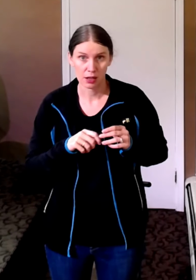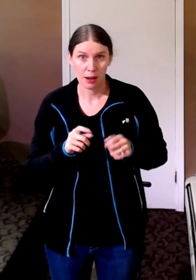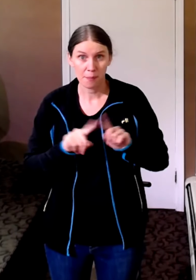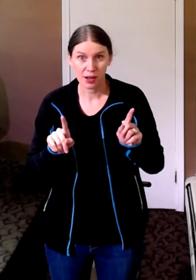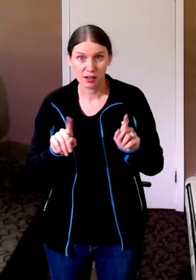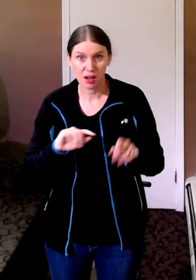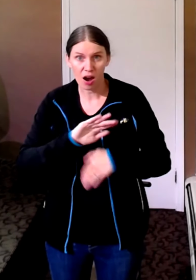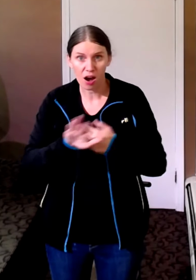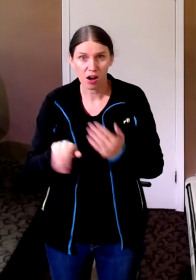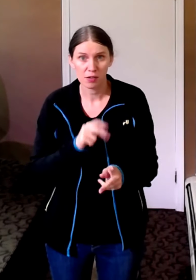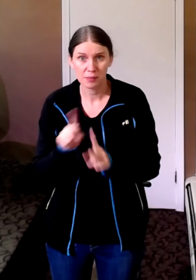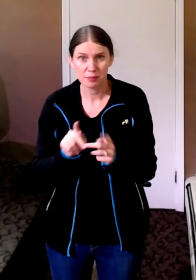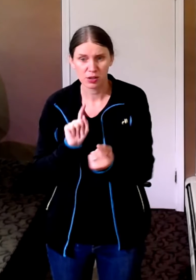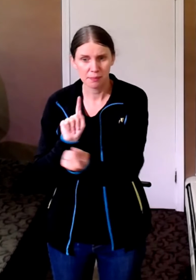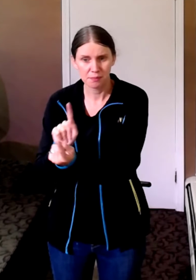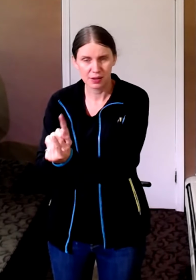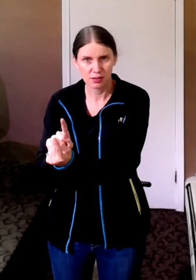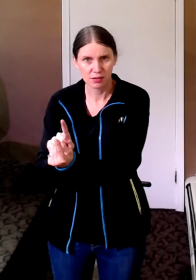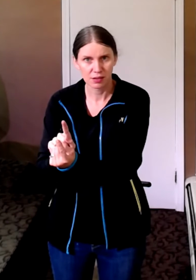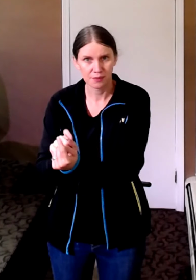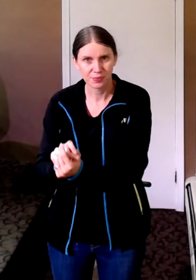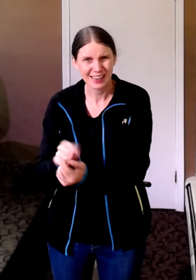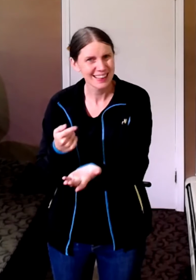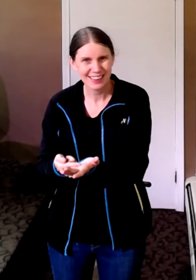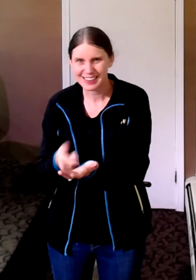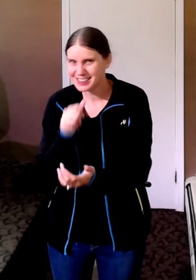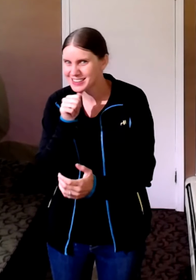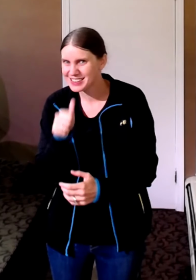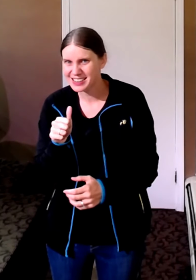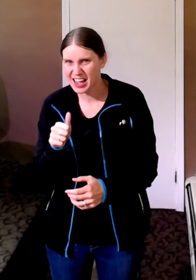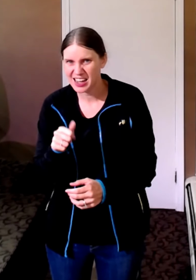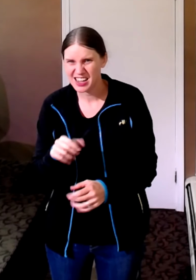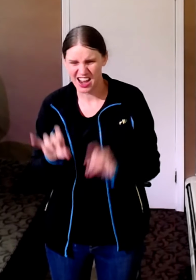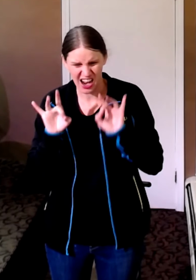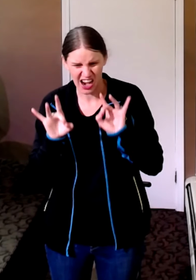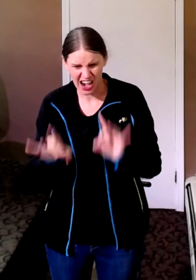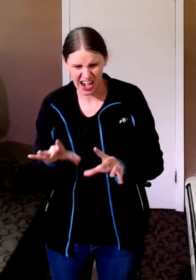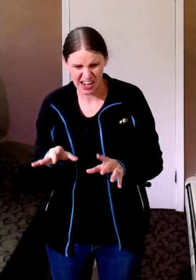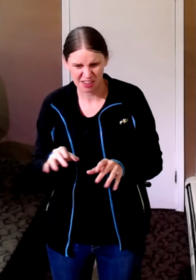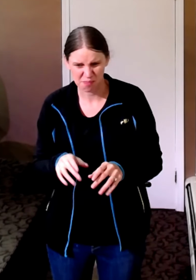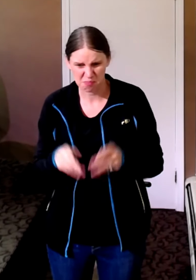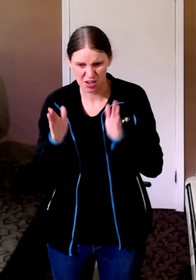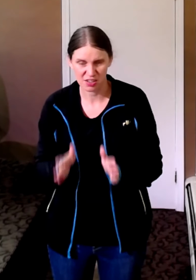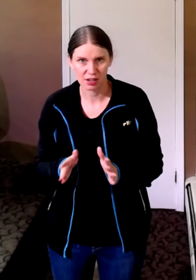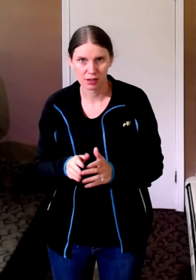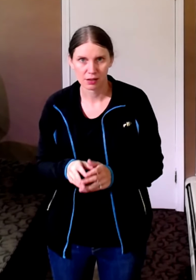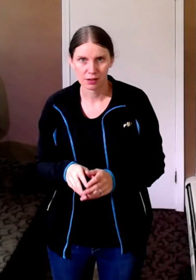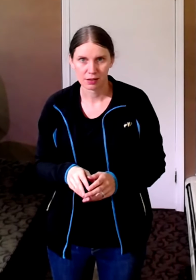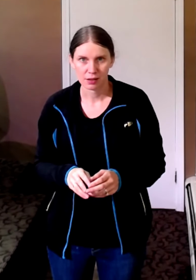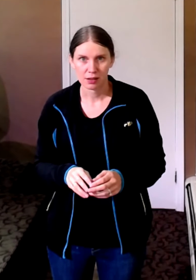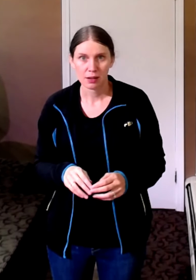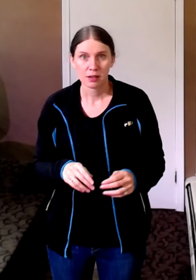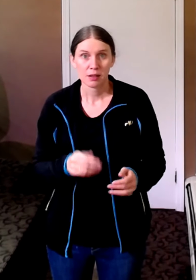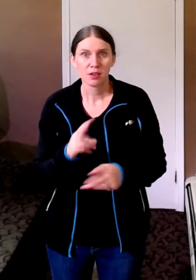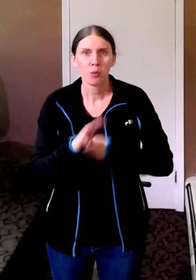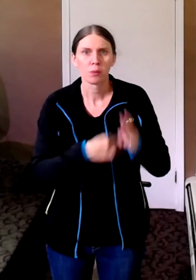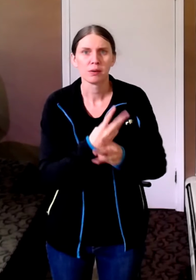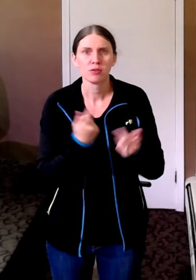actually approached Him. I mean, this is not a hate monger. They like to call Christians